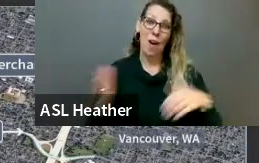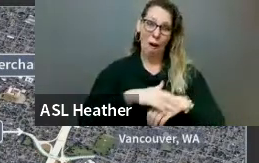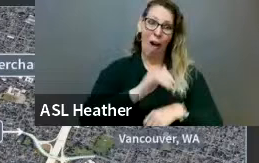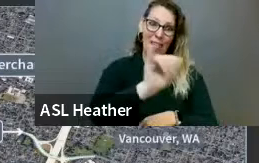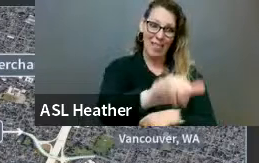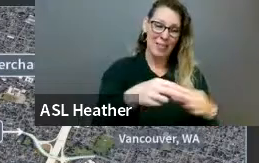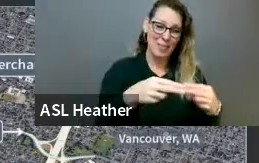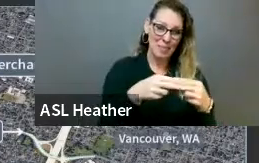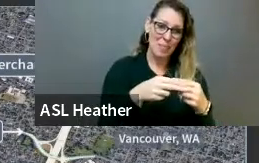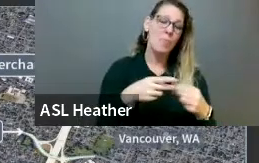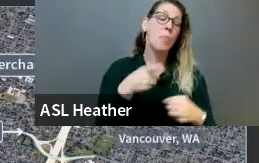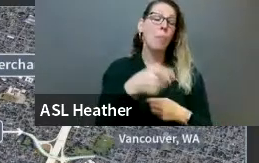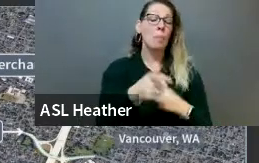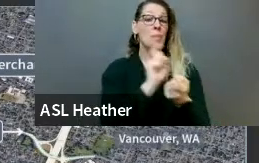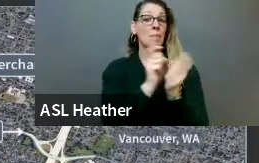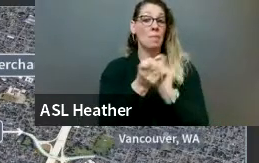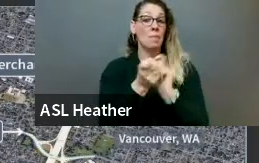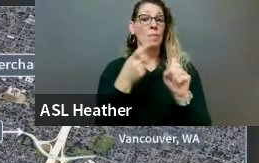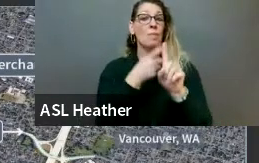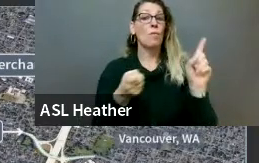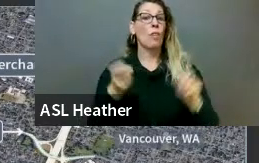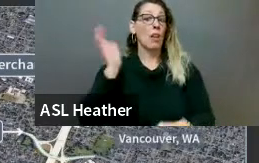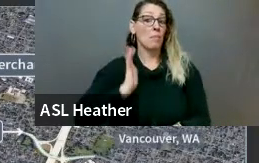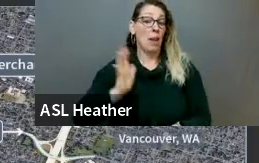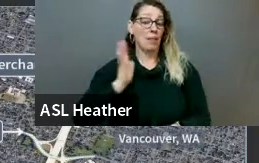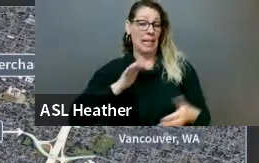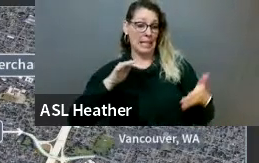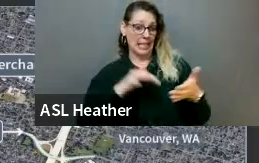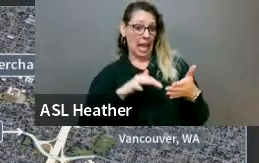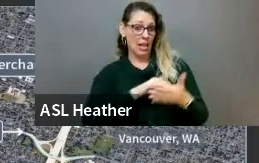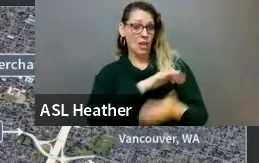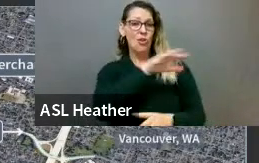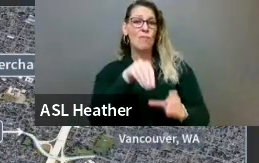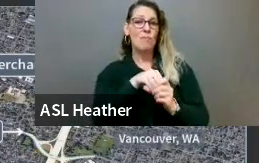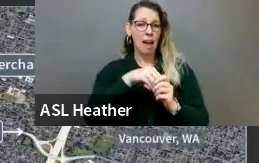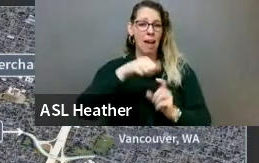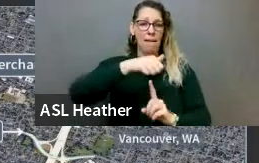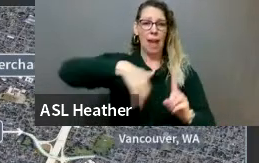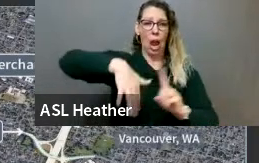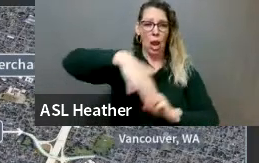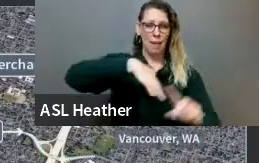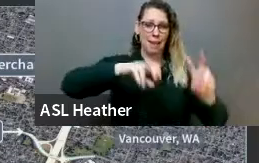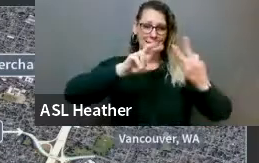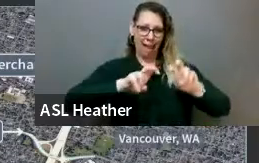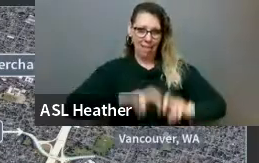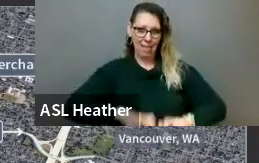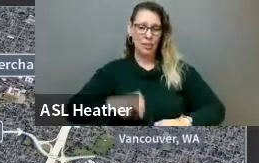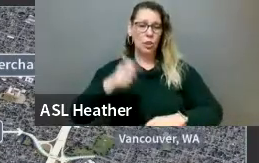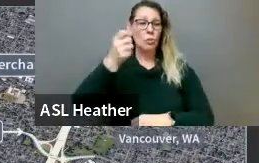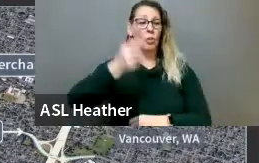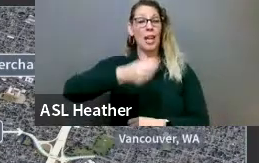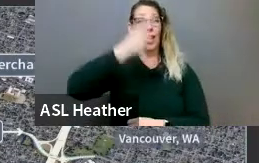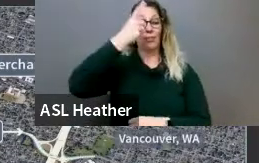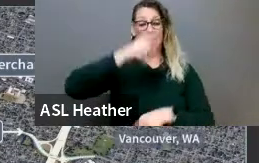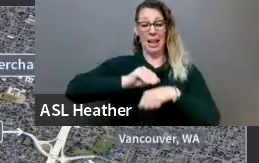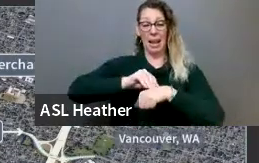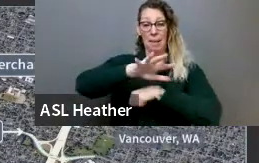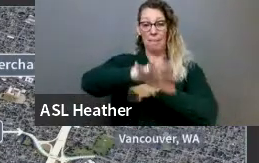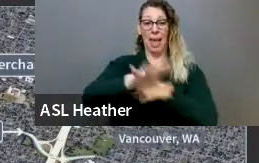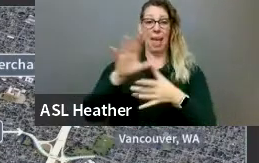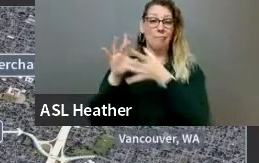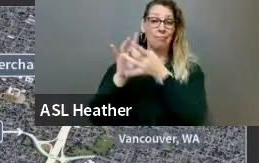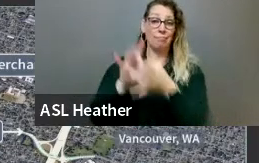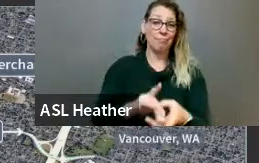The elements include changes from what was previously studied and include environmental analysis to understand impacts associated